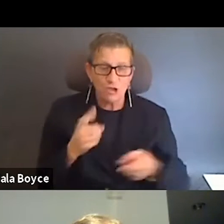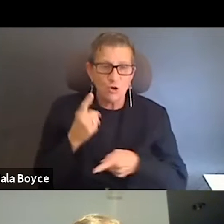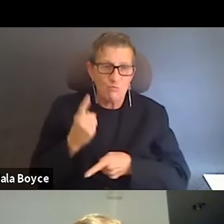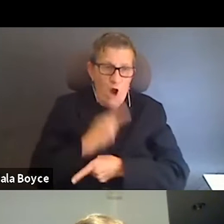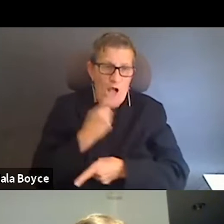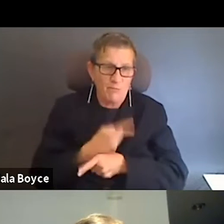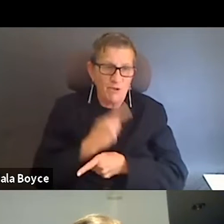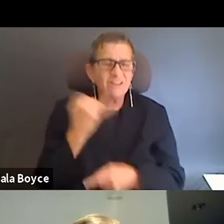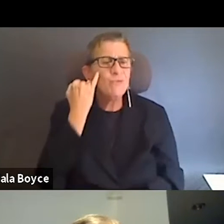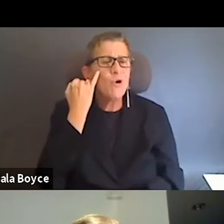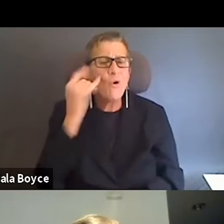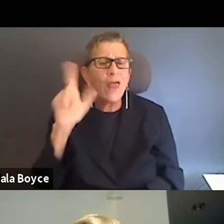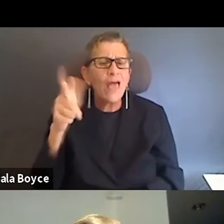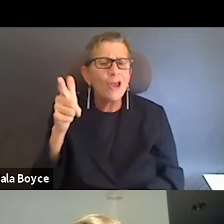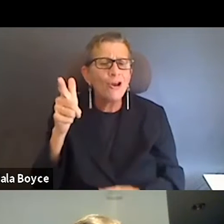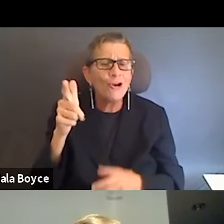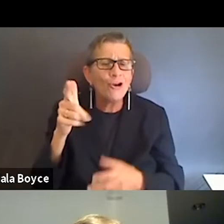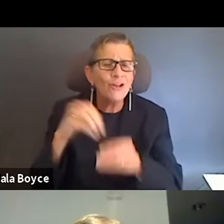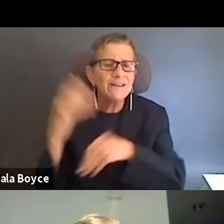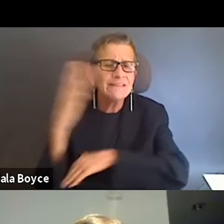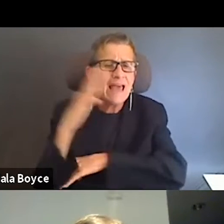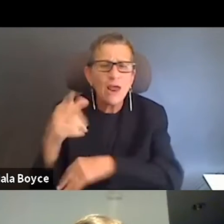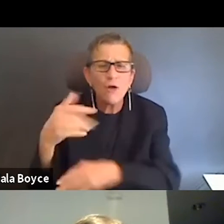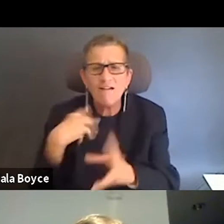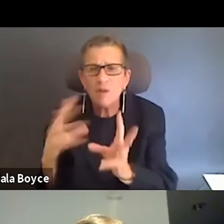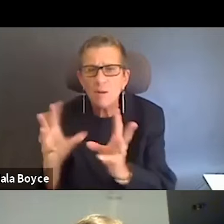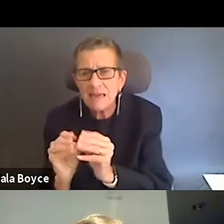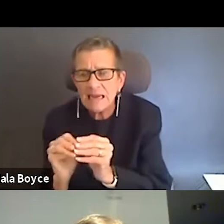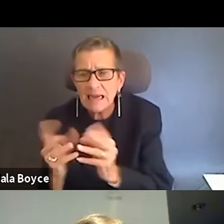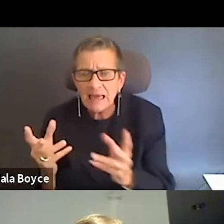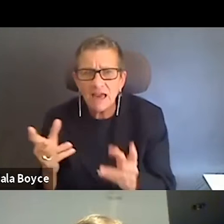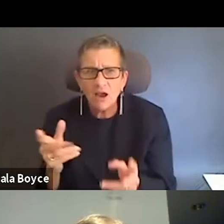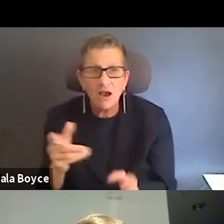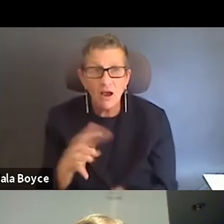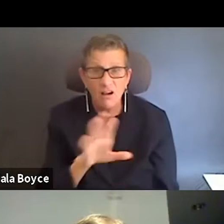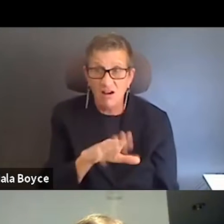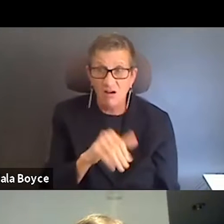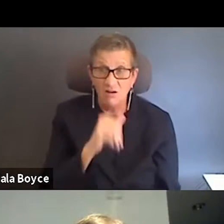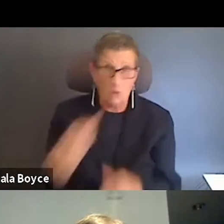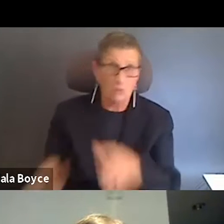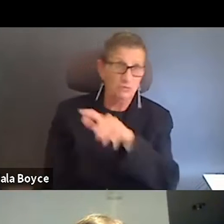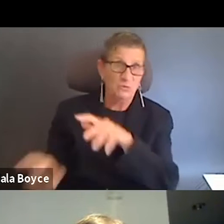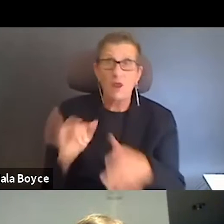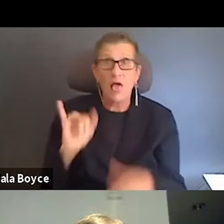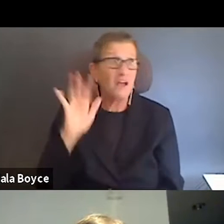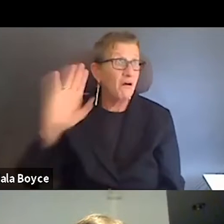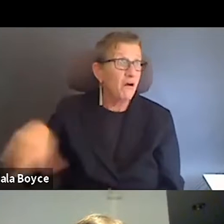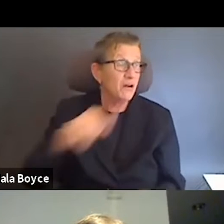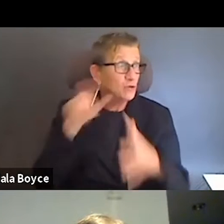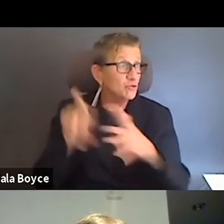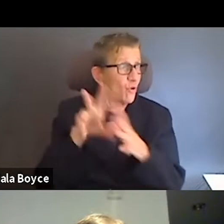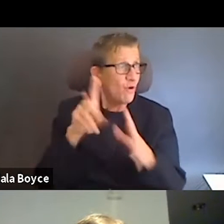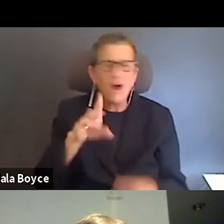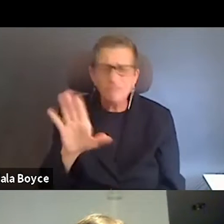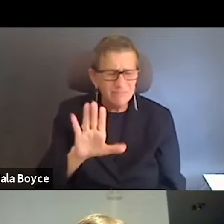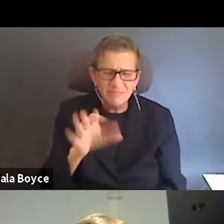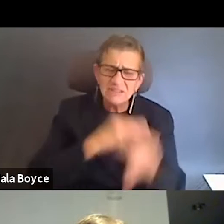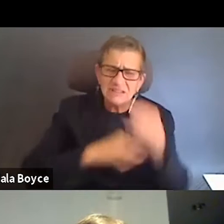meeting later that day, don't just not show up. Maybe if you can, send a quick email and say,